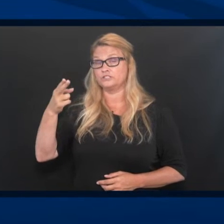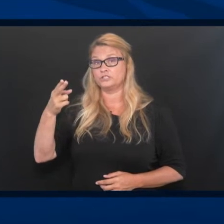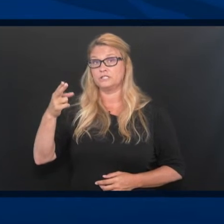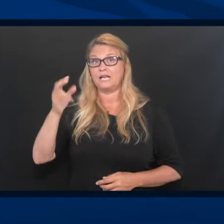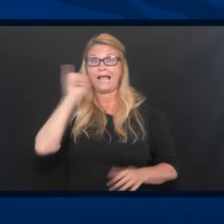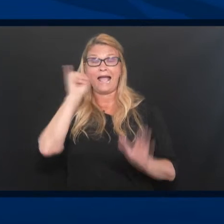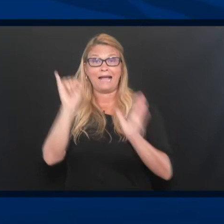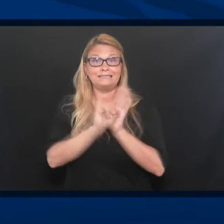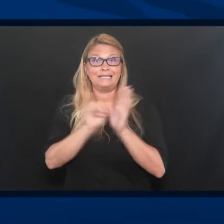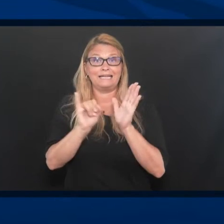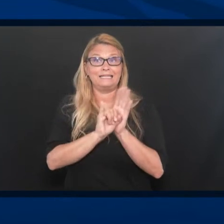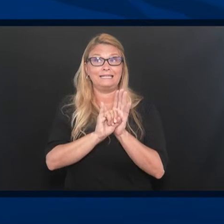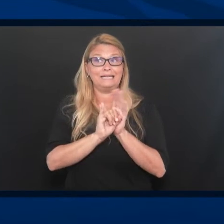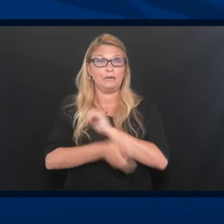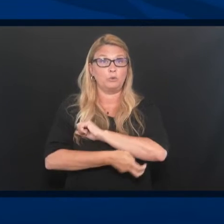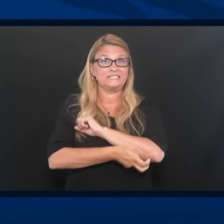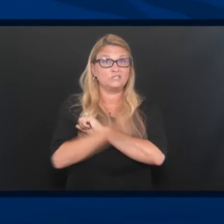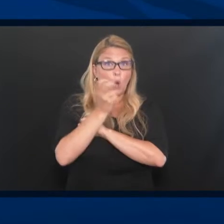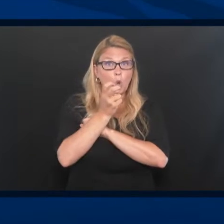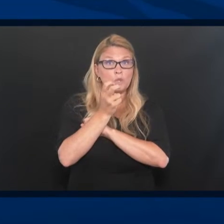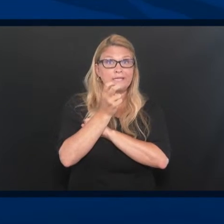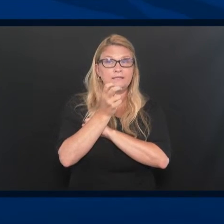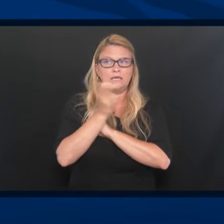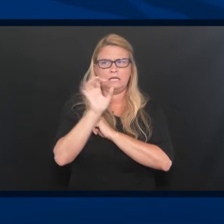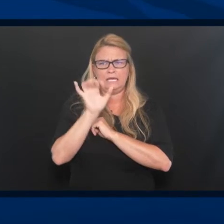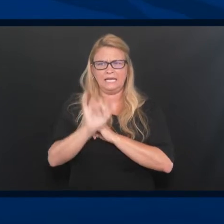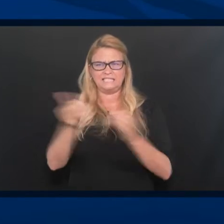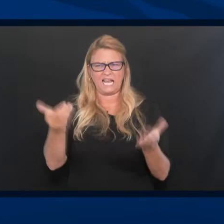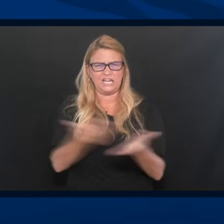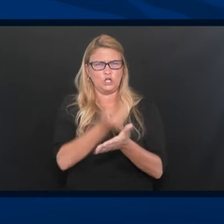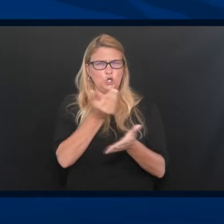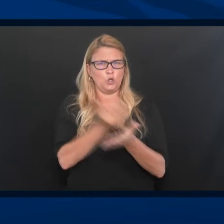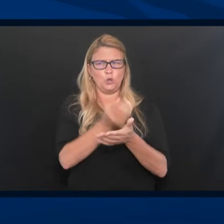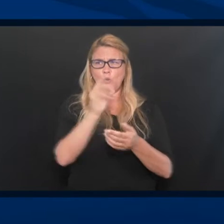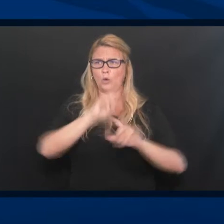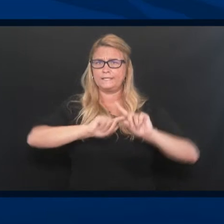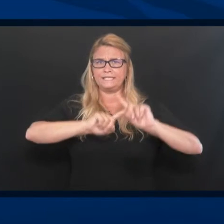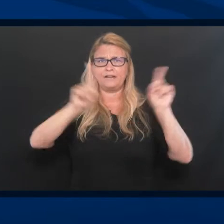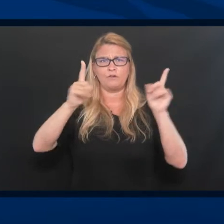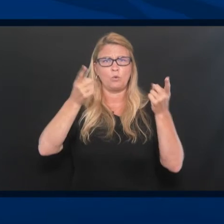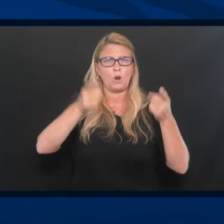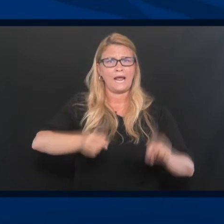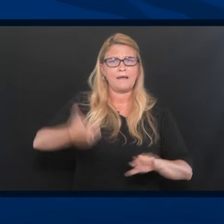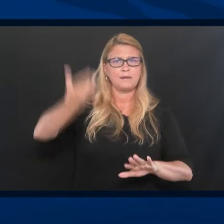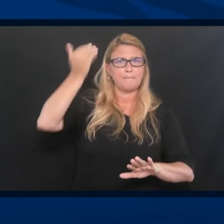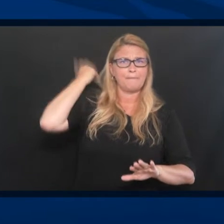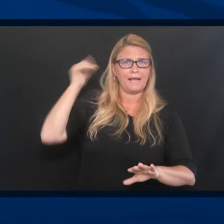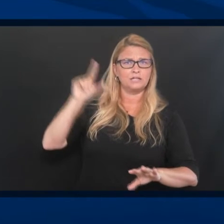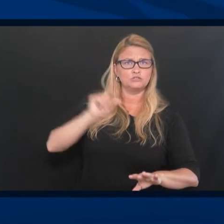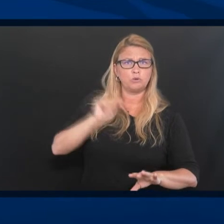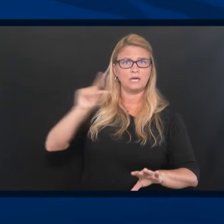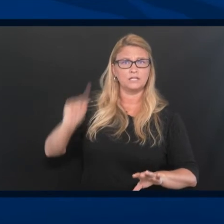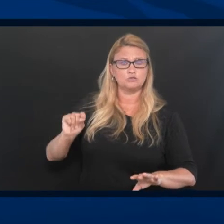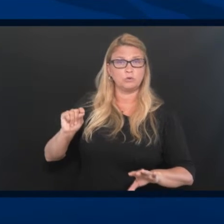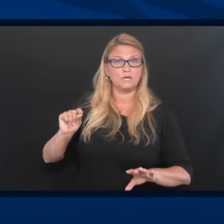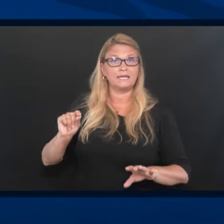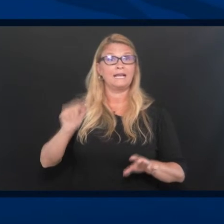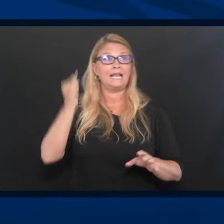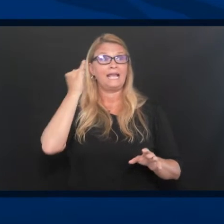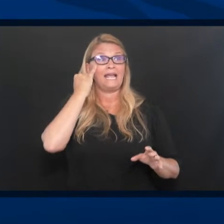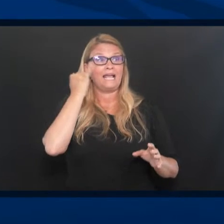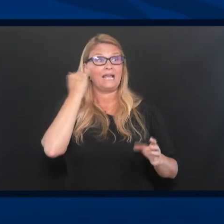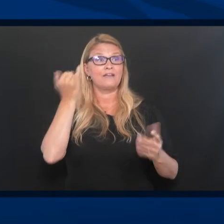identity theft. Is this new and different from what happened in 2020? Is there a new data breach? And if so, how many people